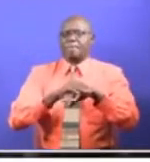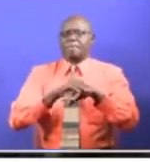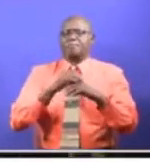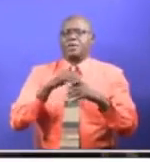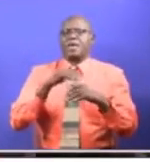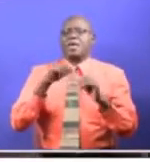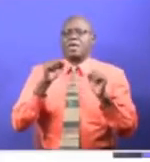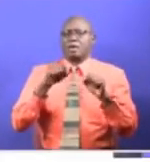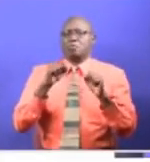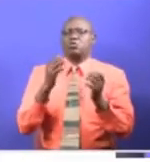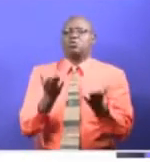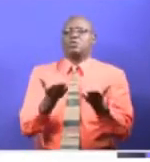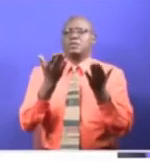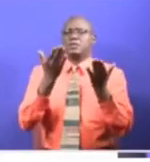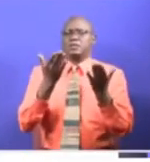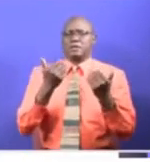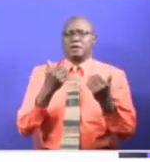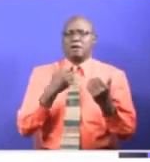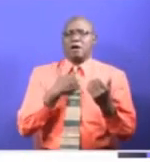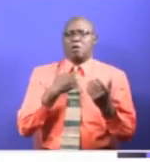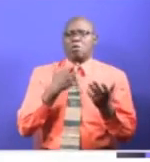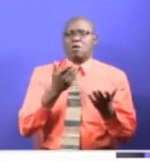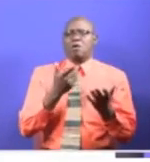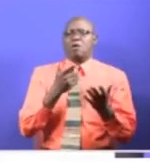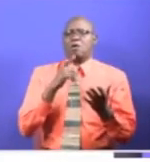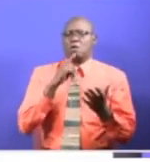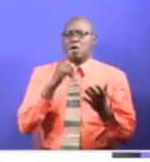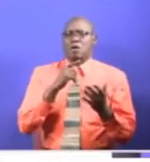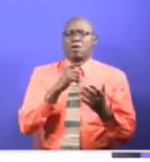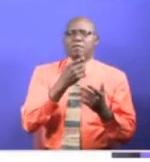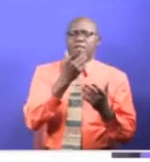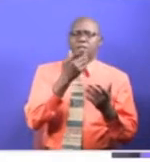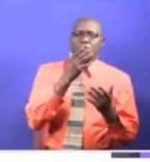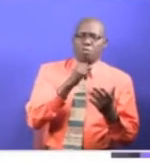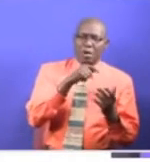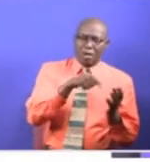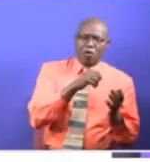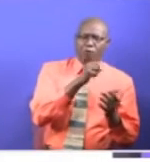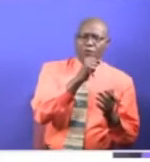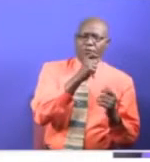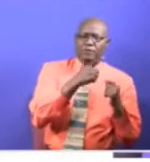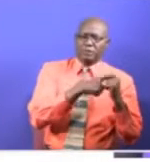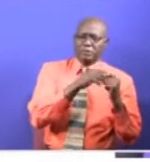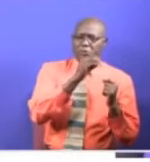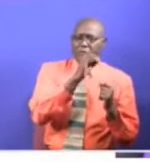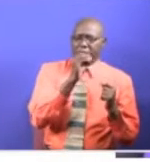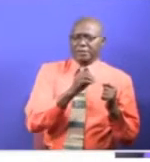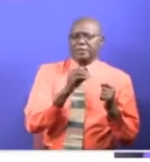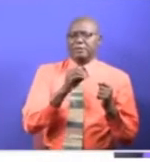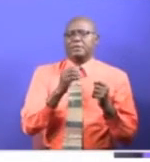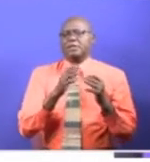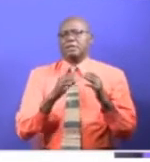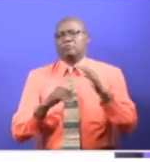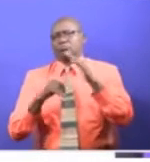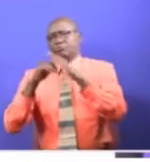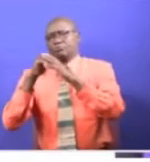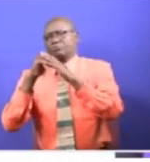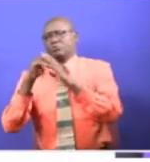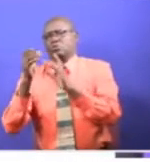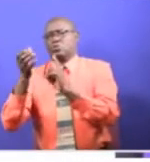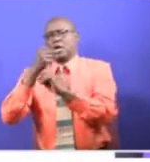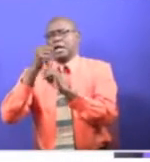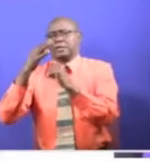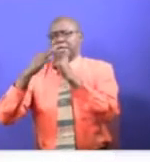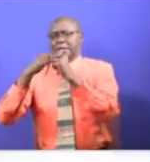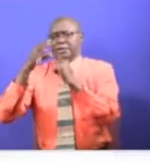our order fill rate from the current 56%, and we have a target to get to at least 80, and we are hoping